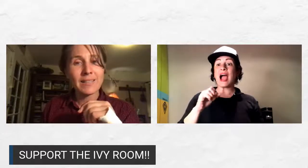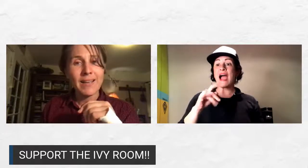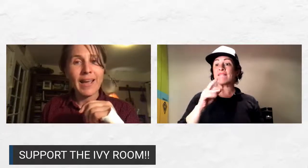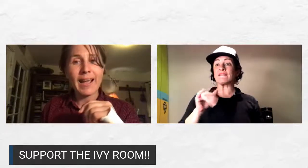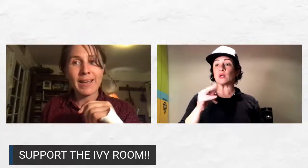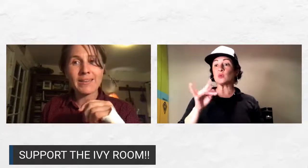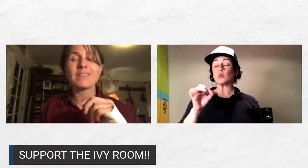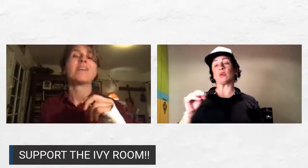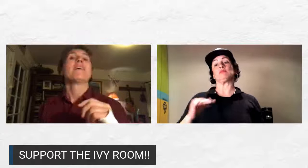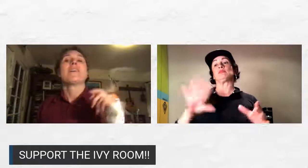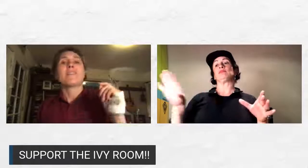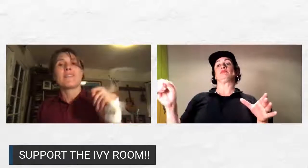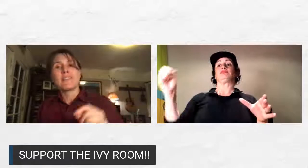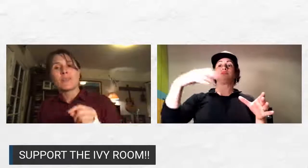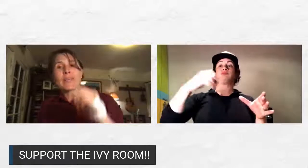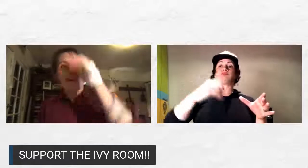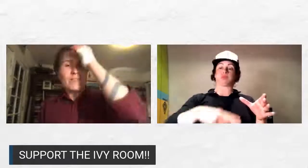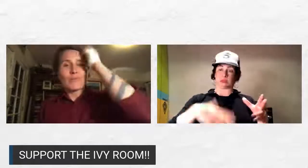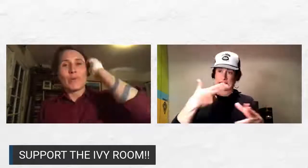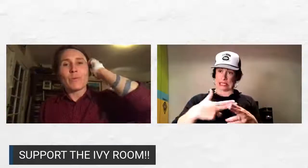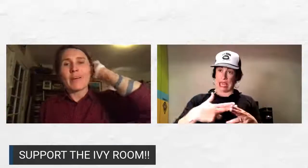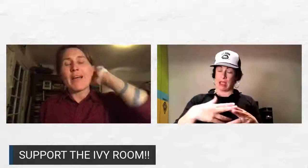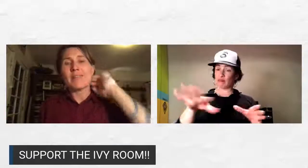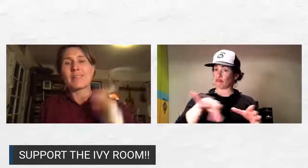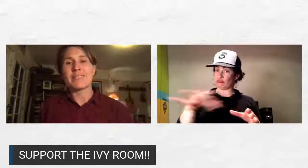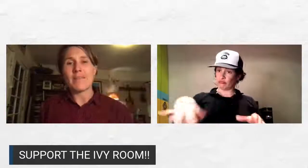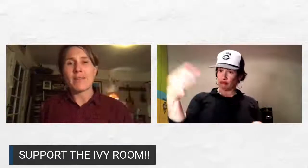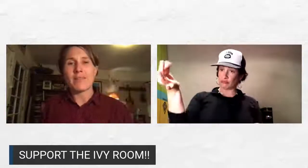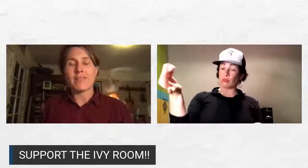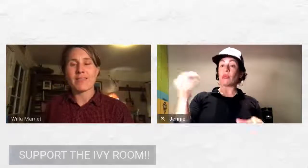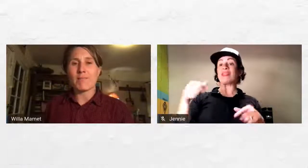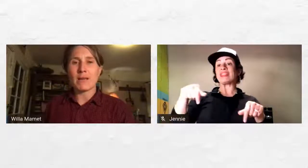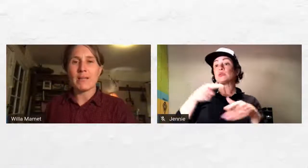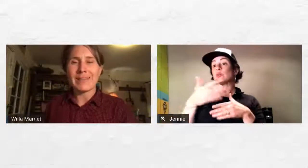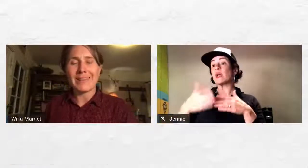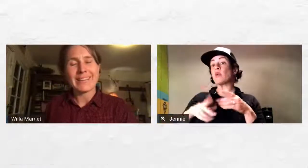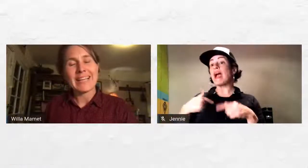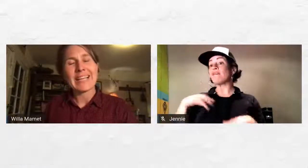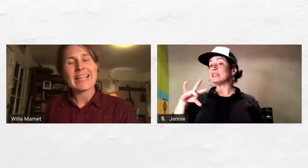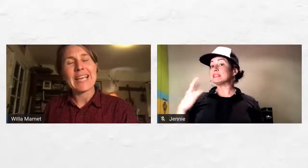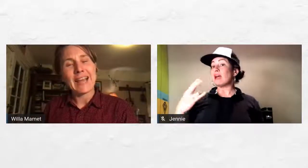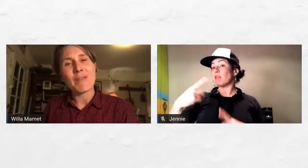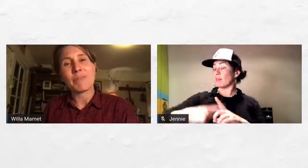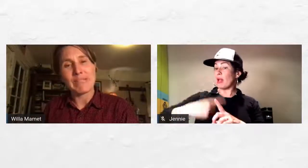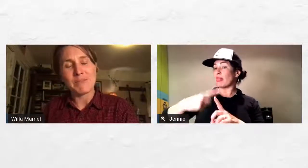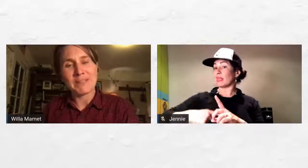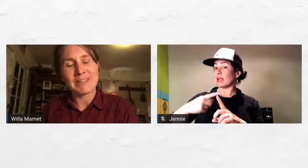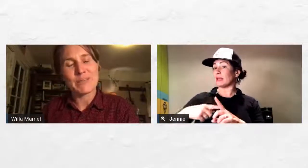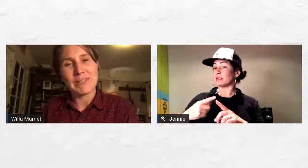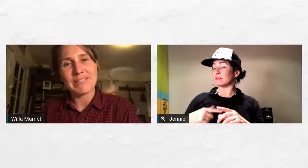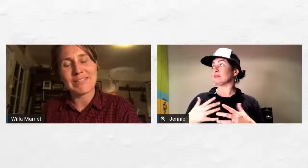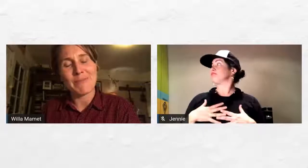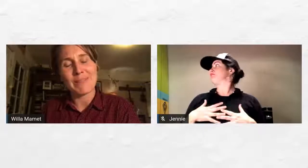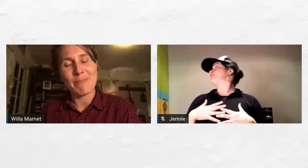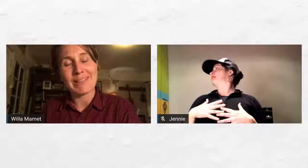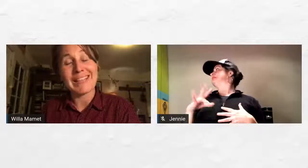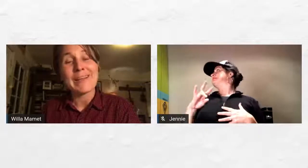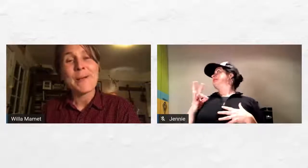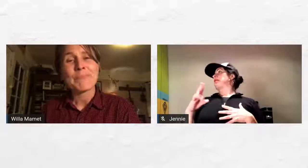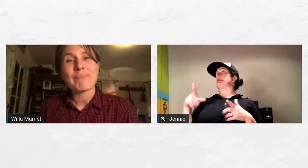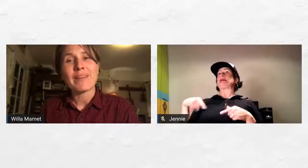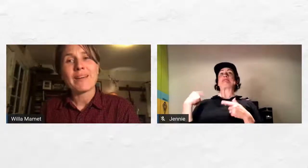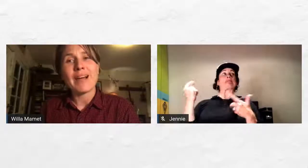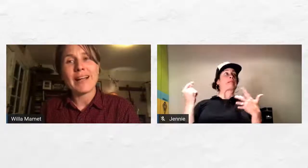hat. And this weekend, when we are having the 7th monthly, cannot believe that it has been the 7th